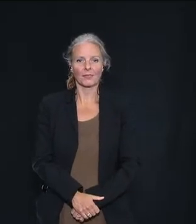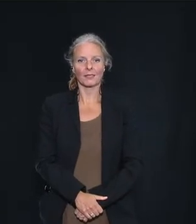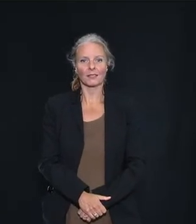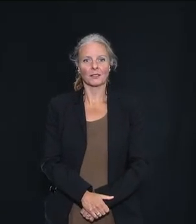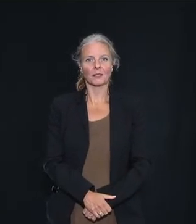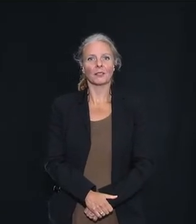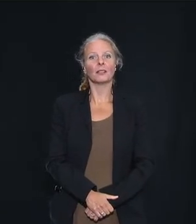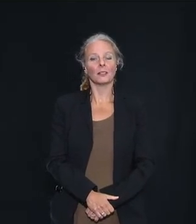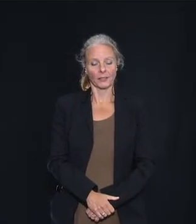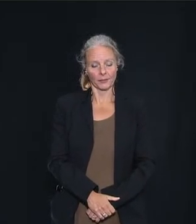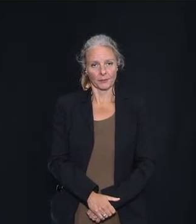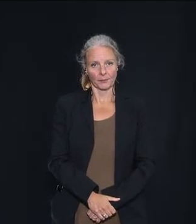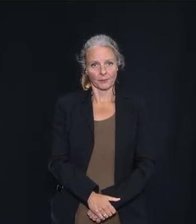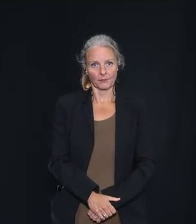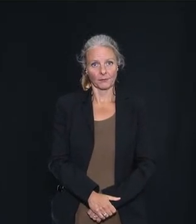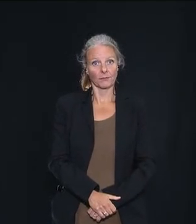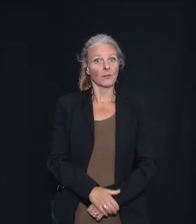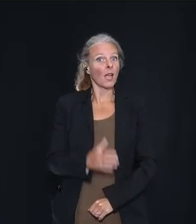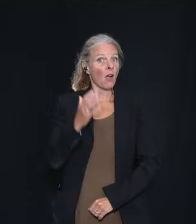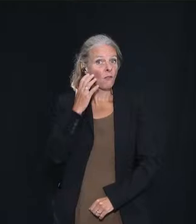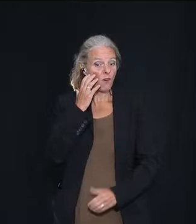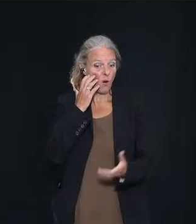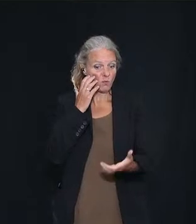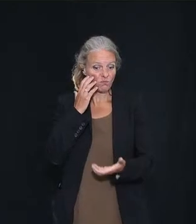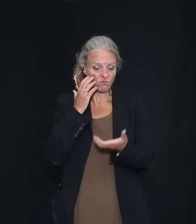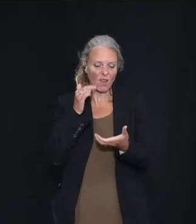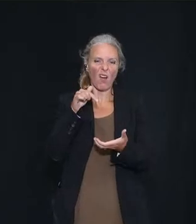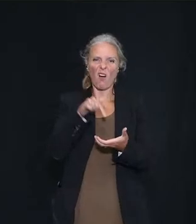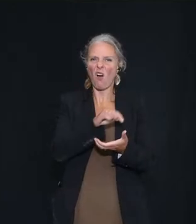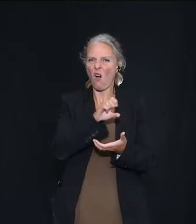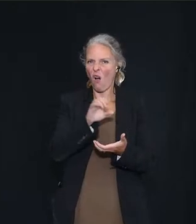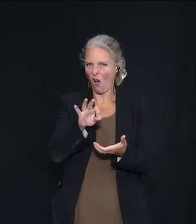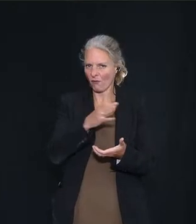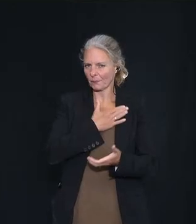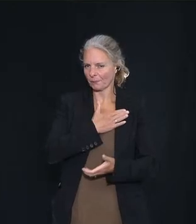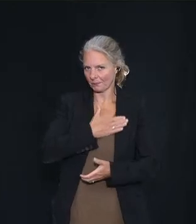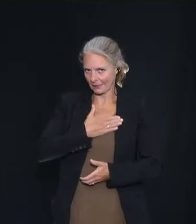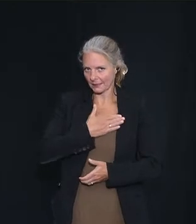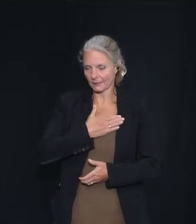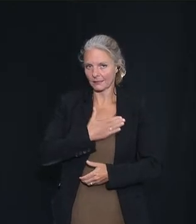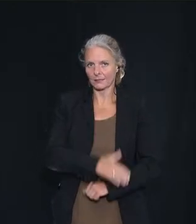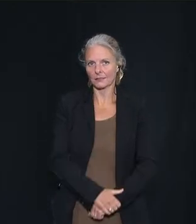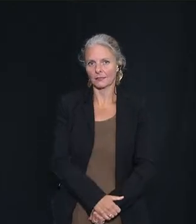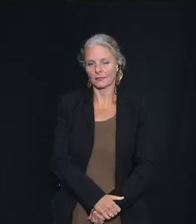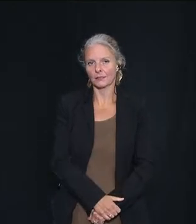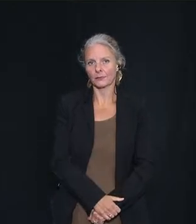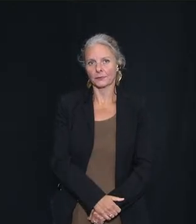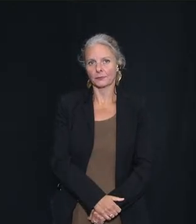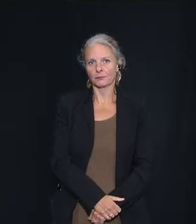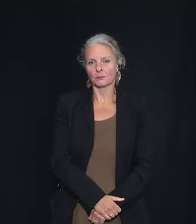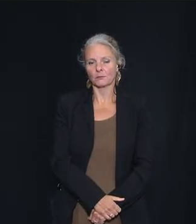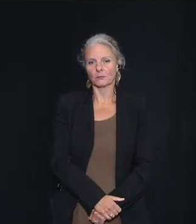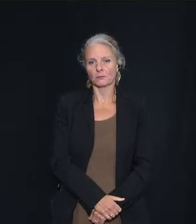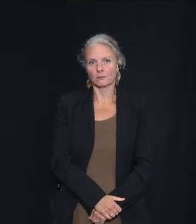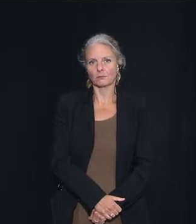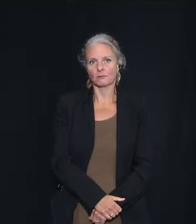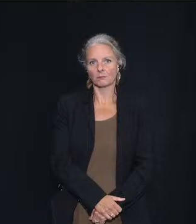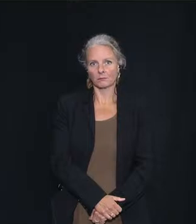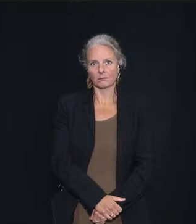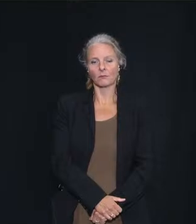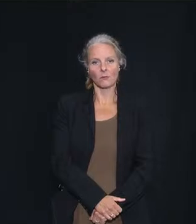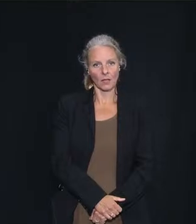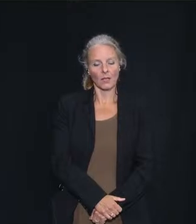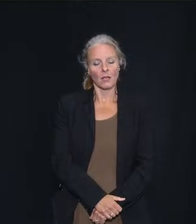please ensure your phones are turned off. We understand that today can be